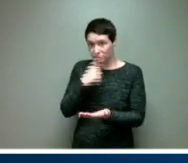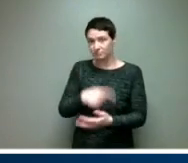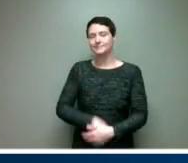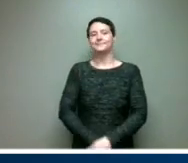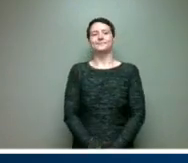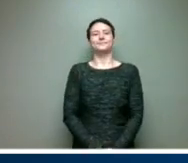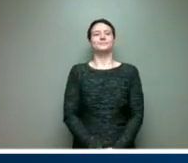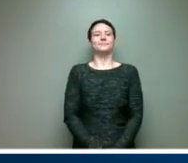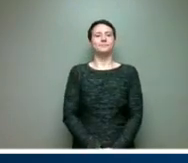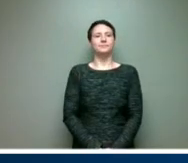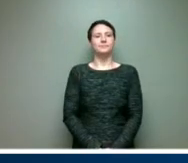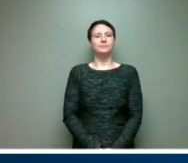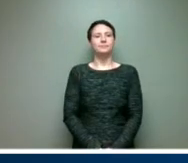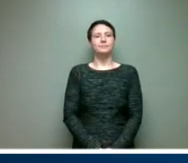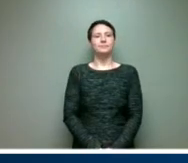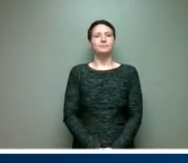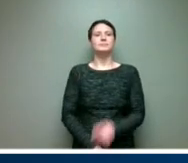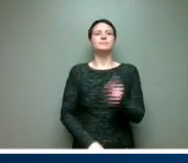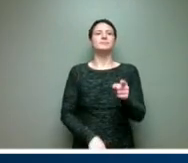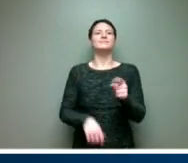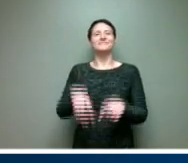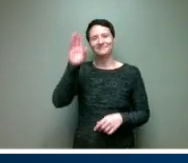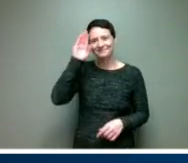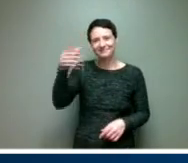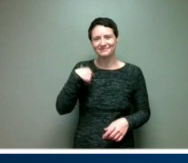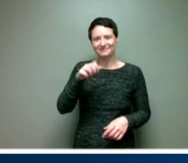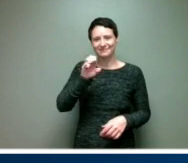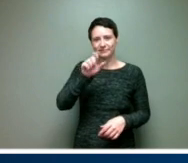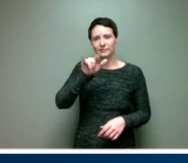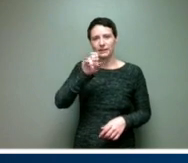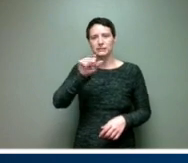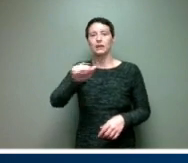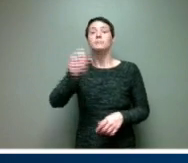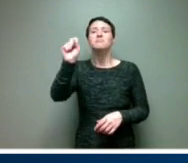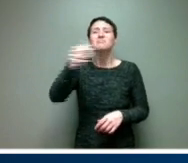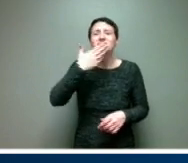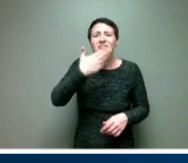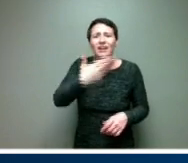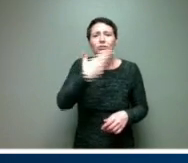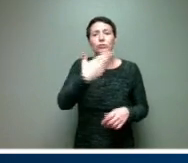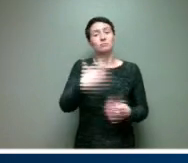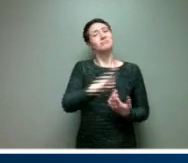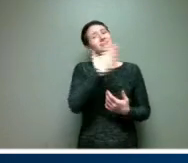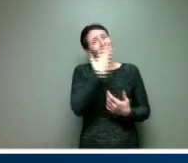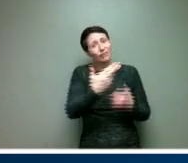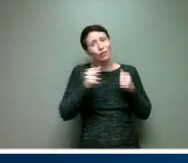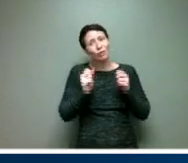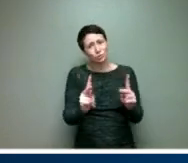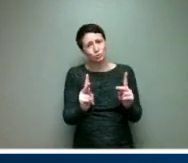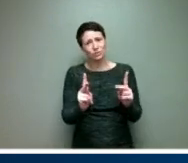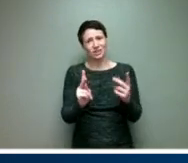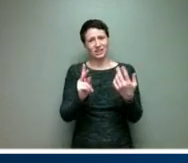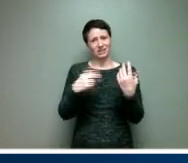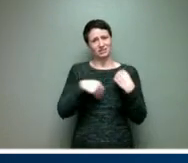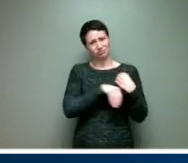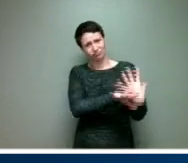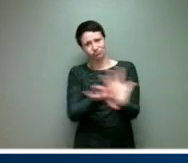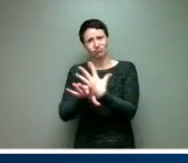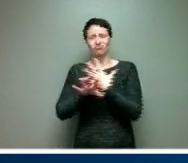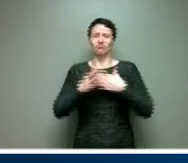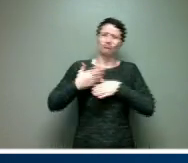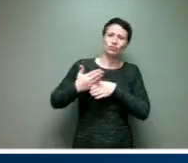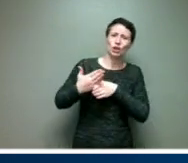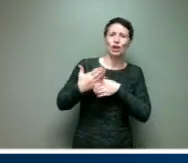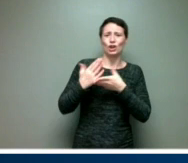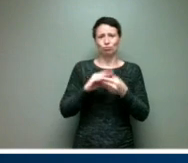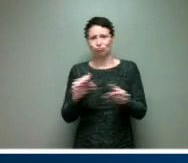Thank you. And thank you for this opportunity for us to be able to reach out to the community to share what we've put together